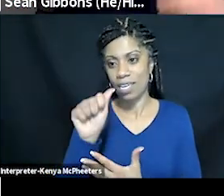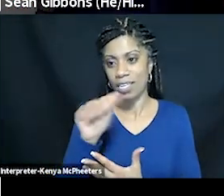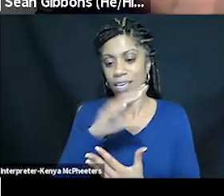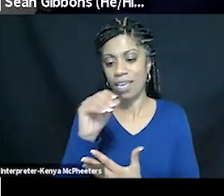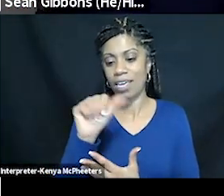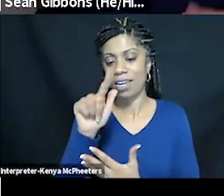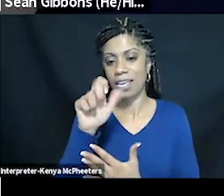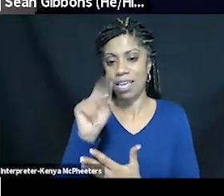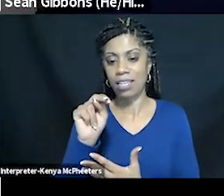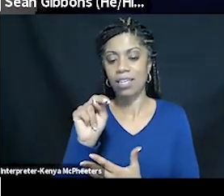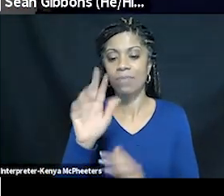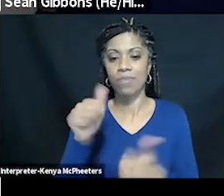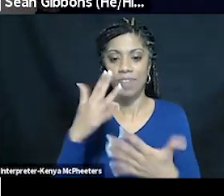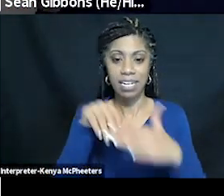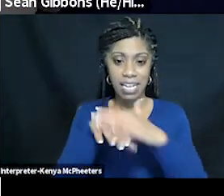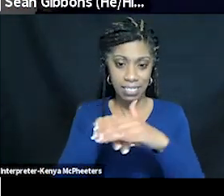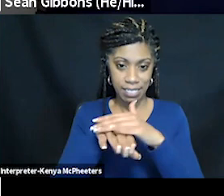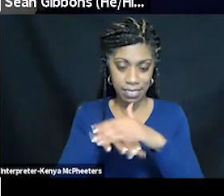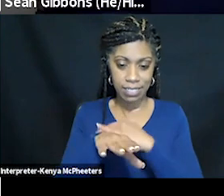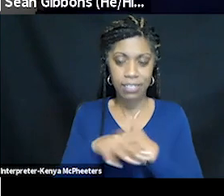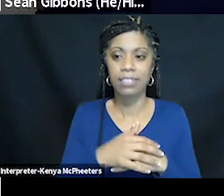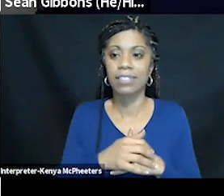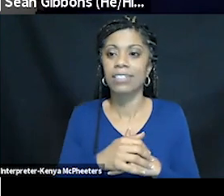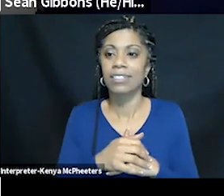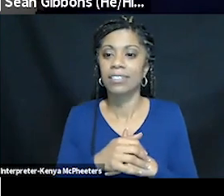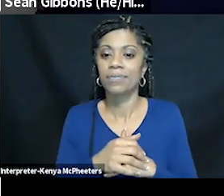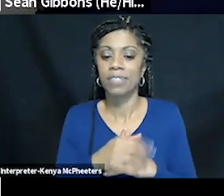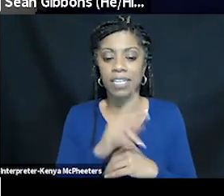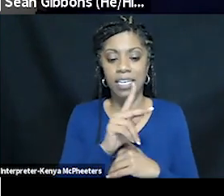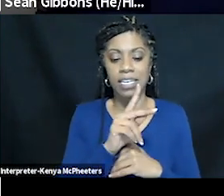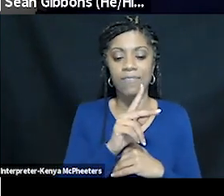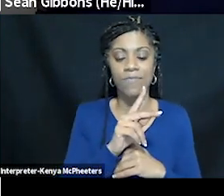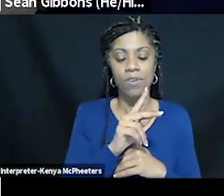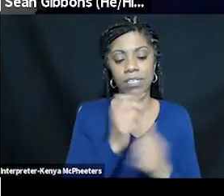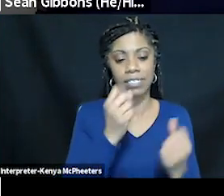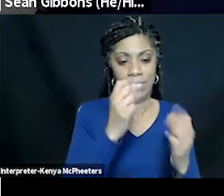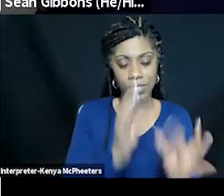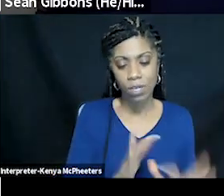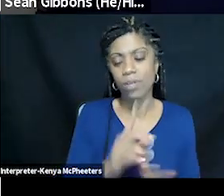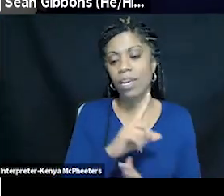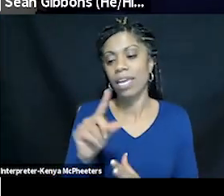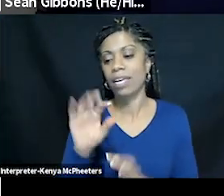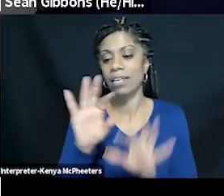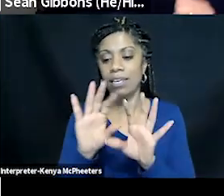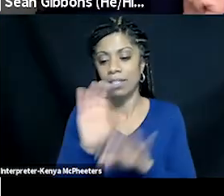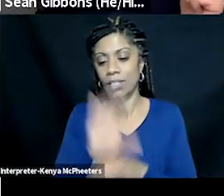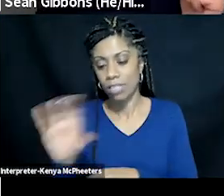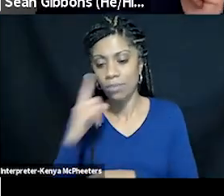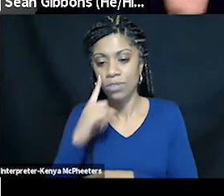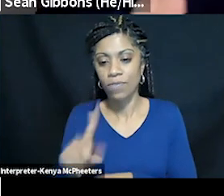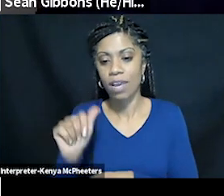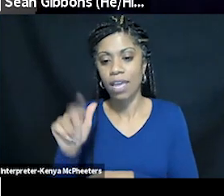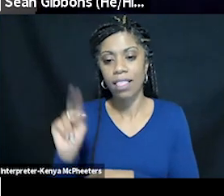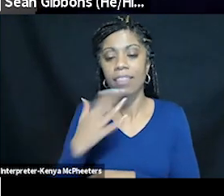us some accessibility services, that ASL interpretation from Kenya and the CART services from Alan. So thank you to both of them. Gang, we will be back. We